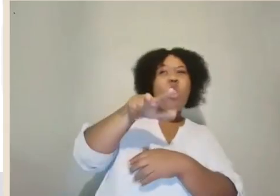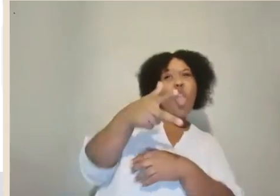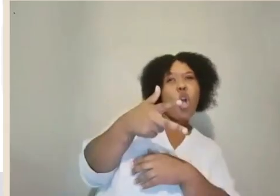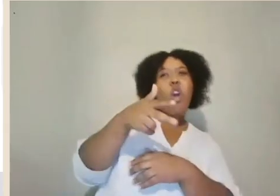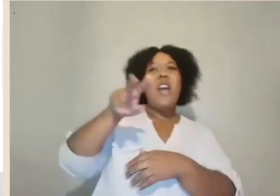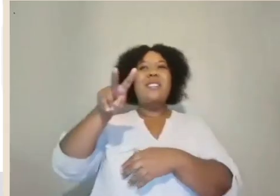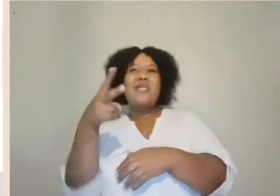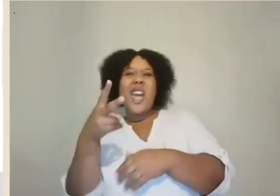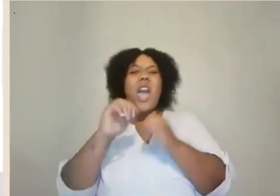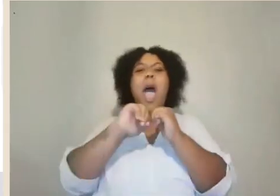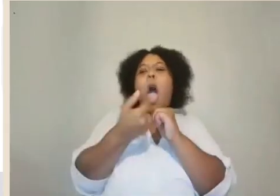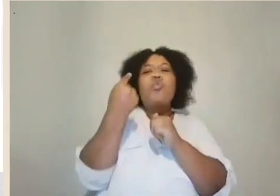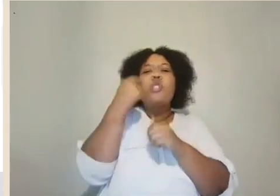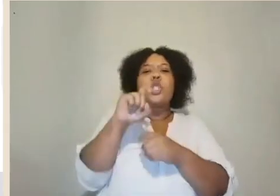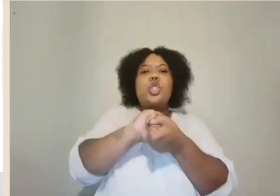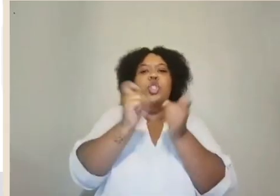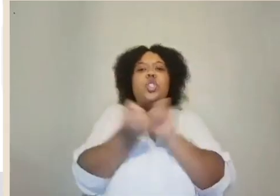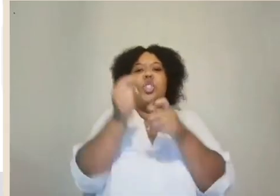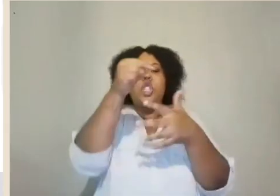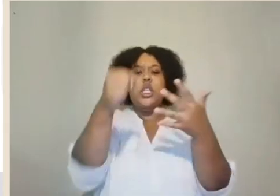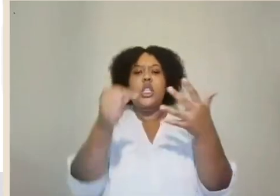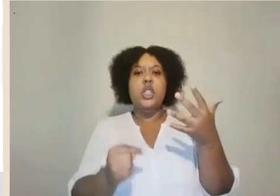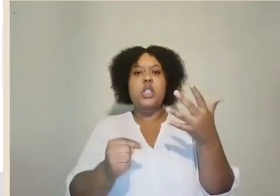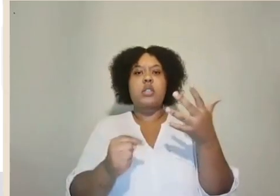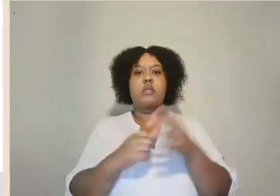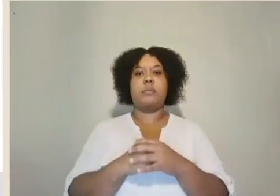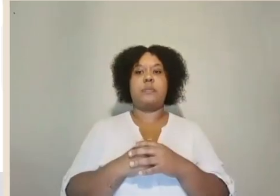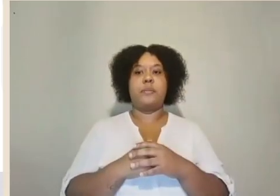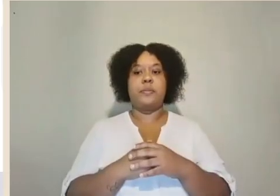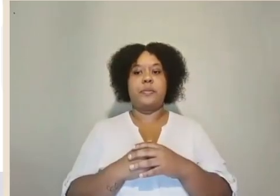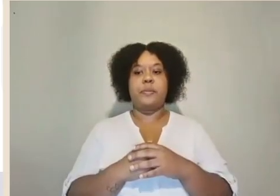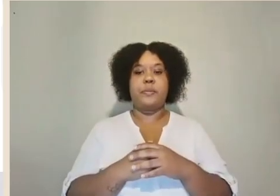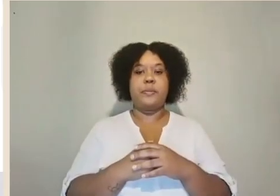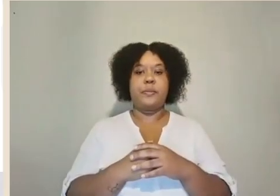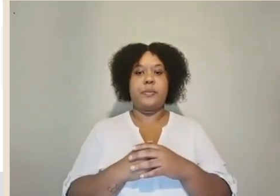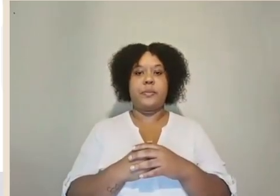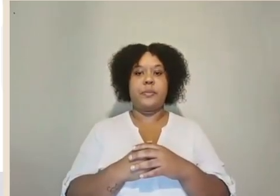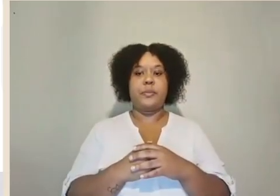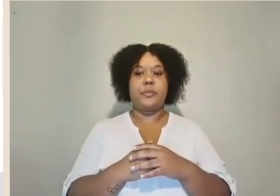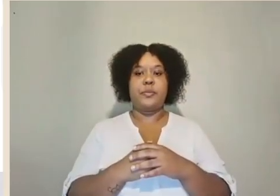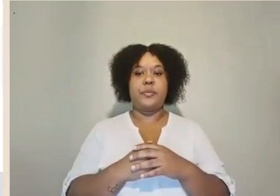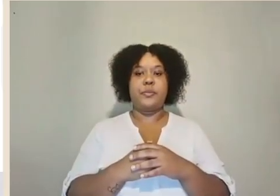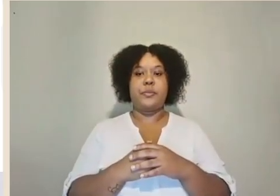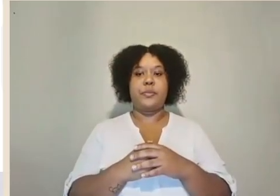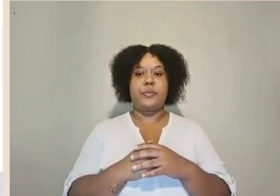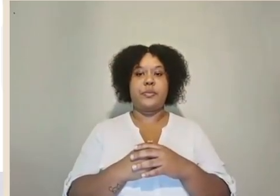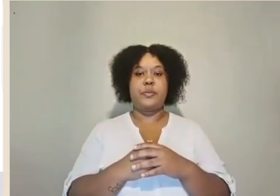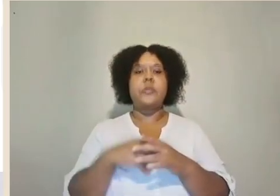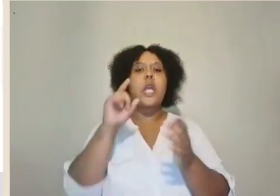delivered? This requires some knowledge of the Community Interpreter International to answer this question. I see